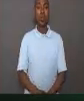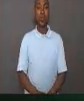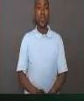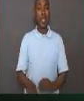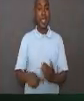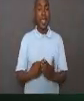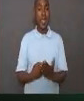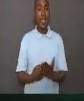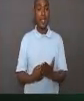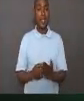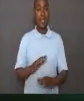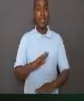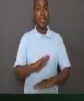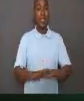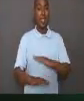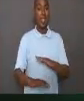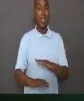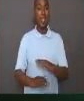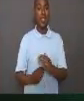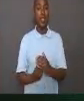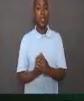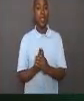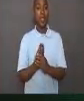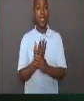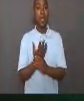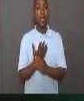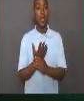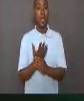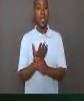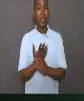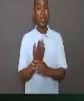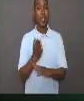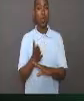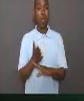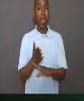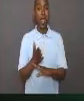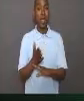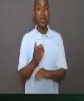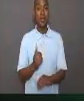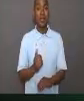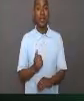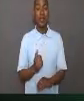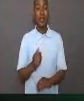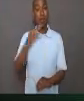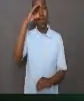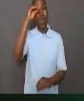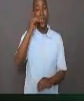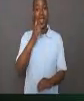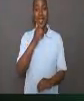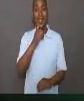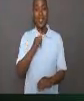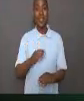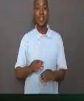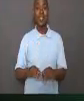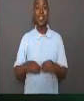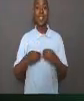These mature buds develop both male and female